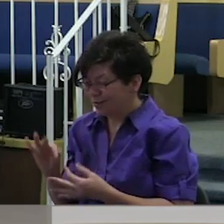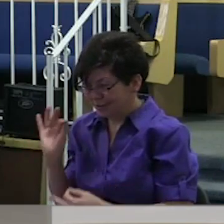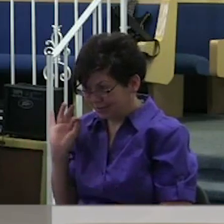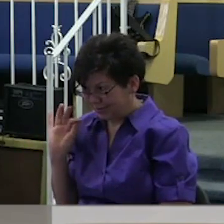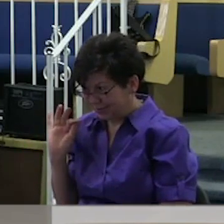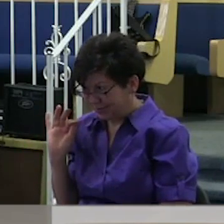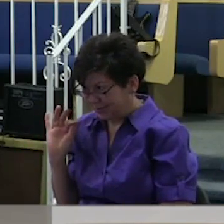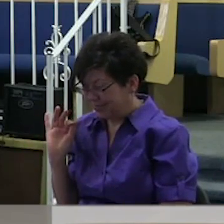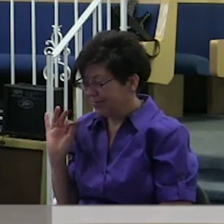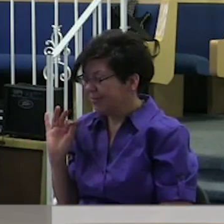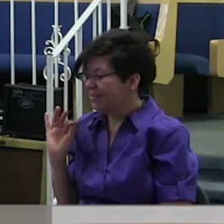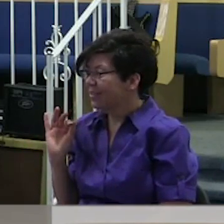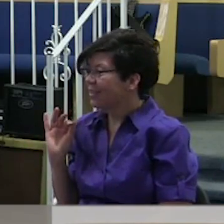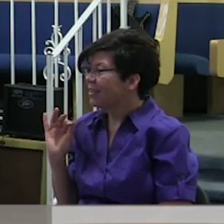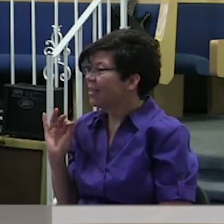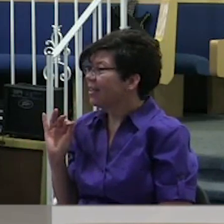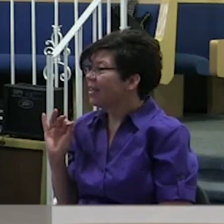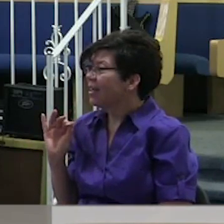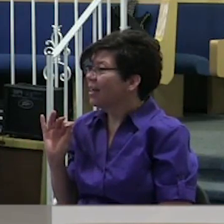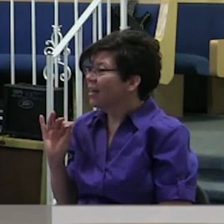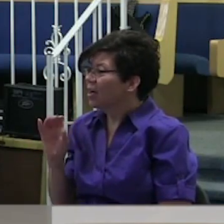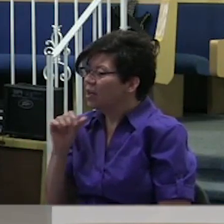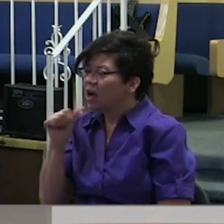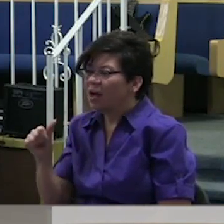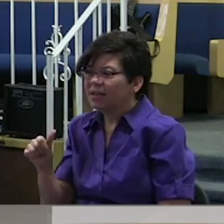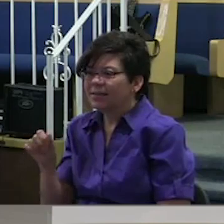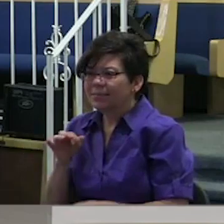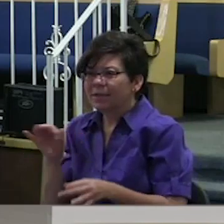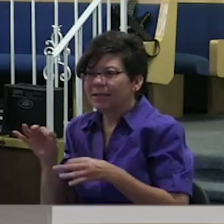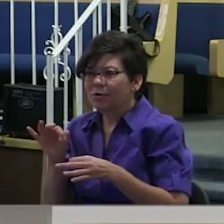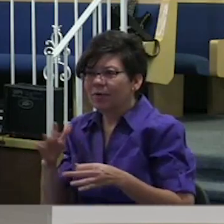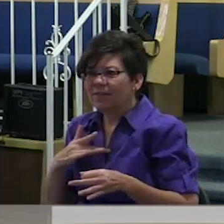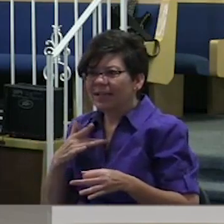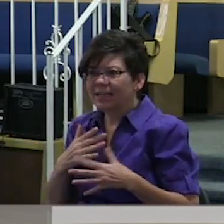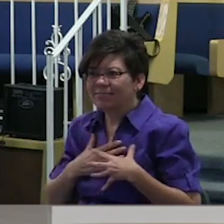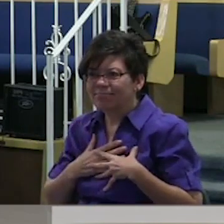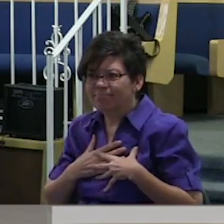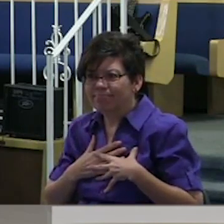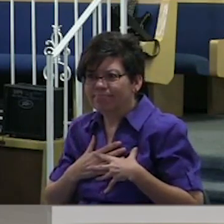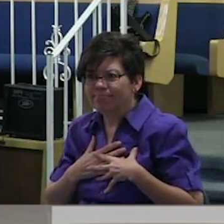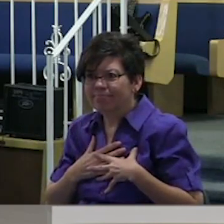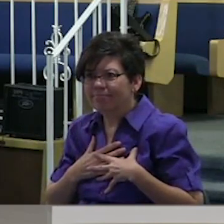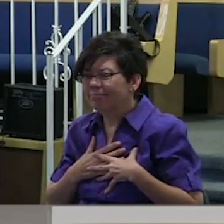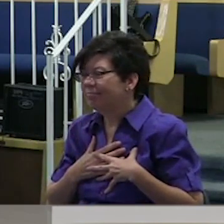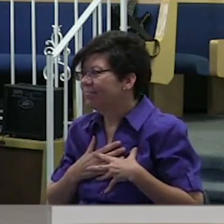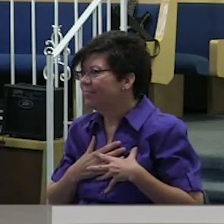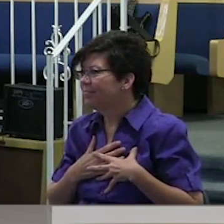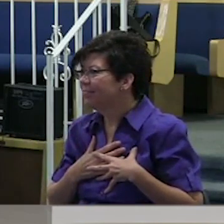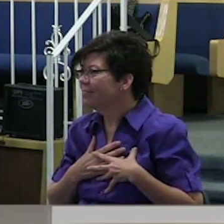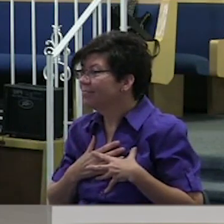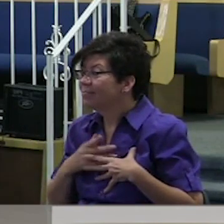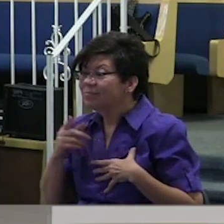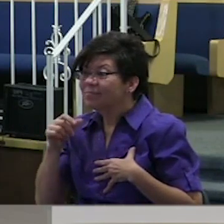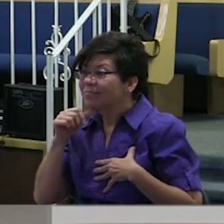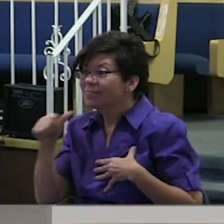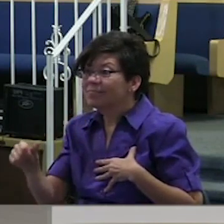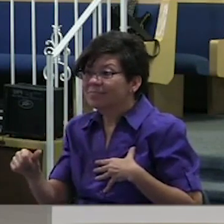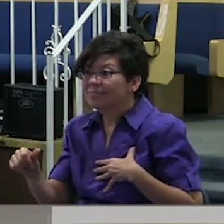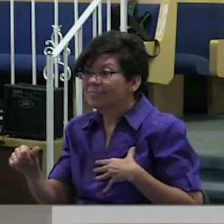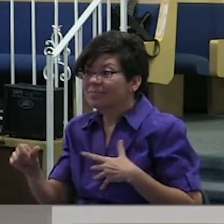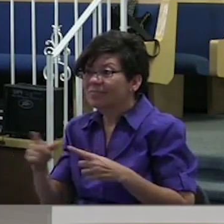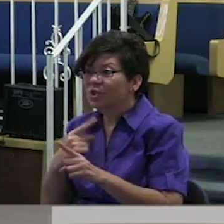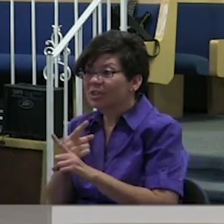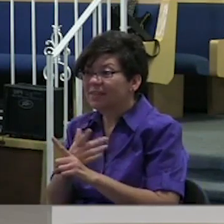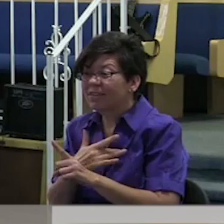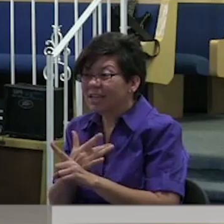Ghost. An unexplainable feeling that has come over them. It wasn't just a